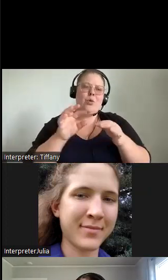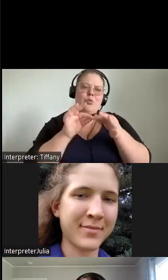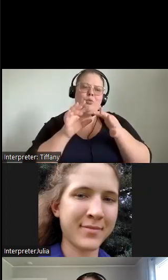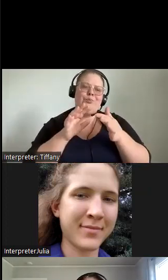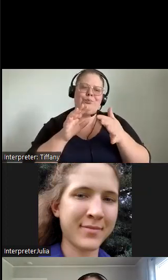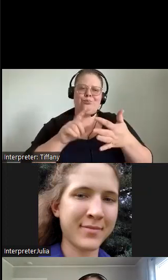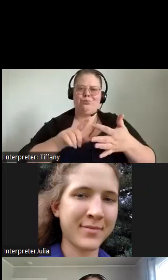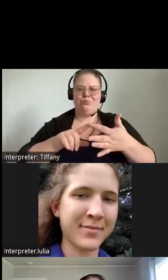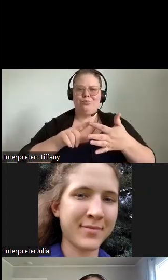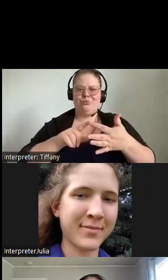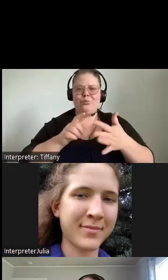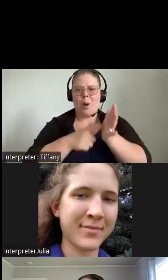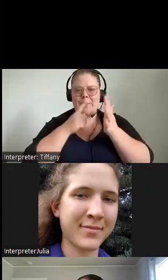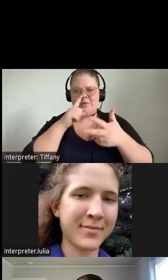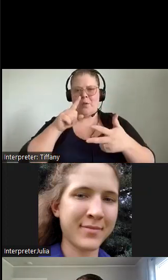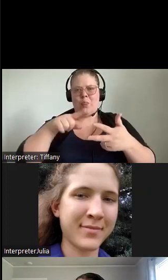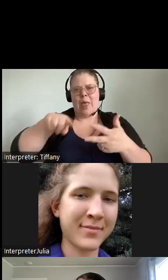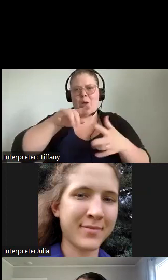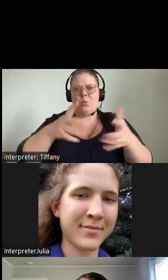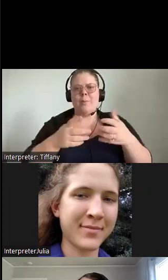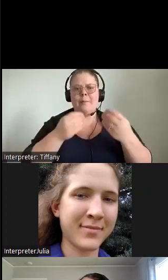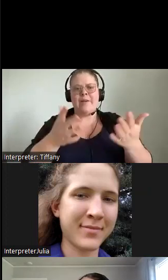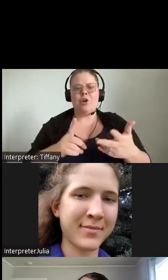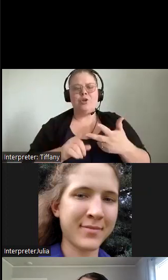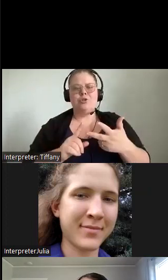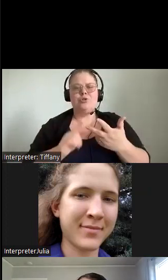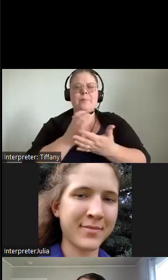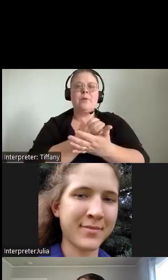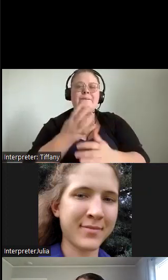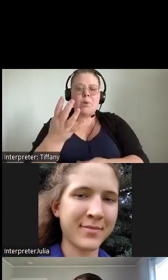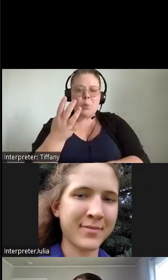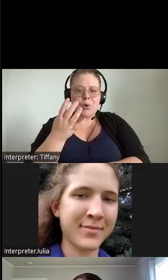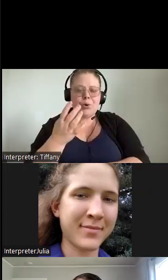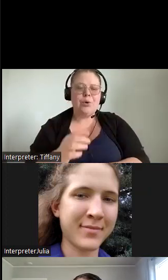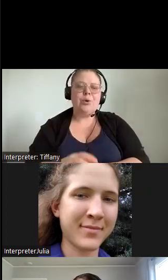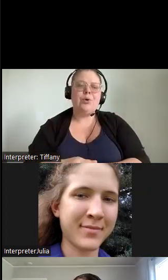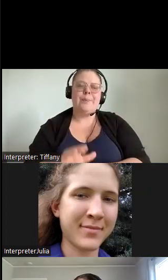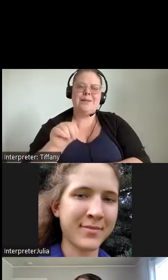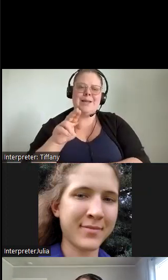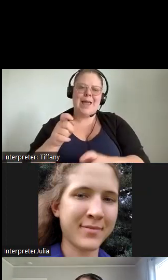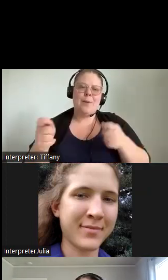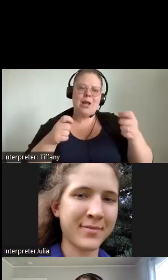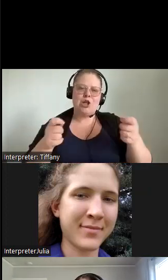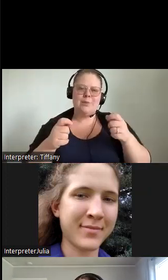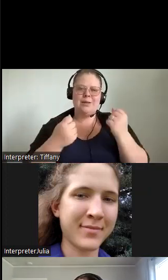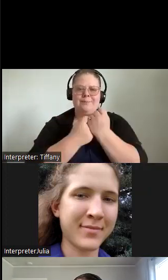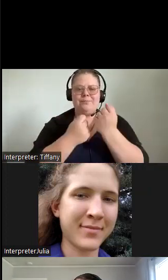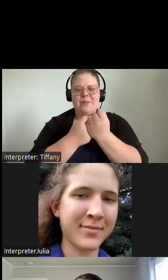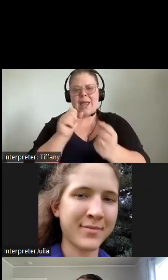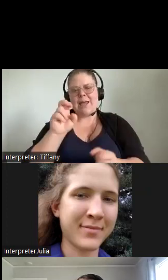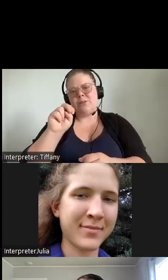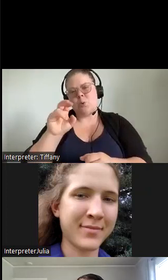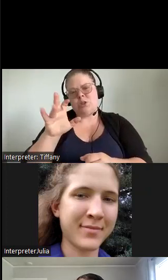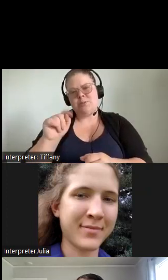providers are held to. And then chapter 4 is the care management endorsement that is